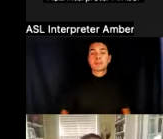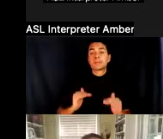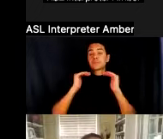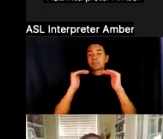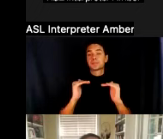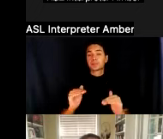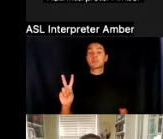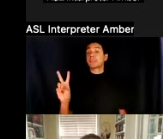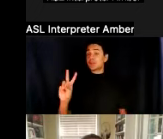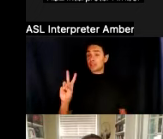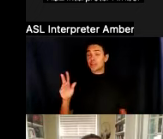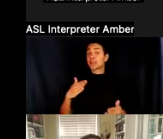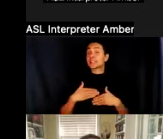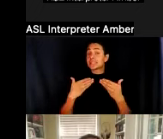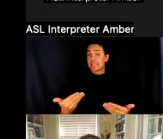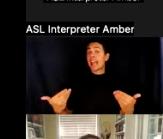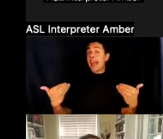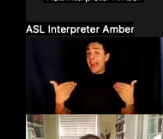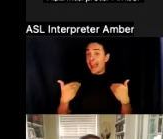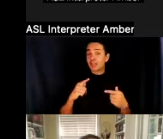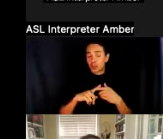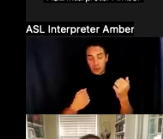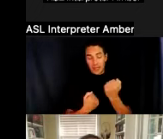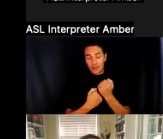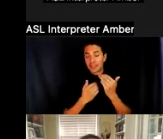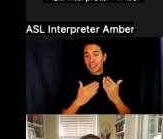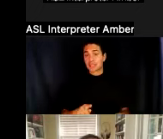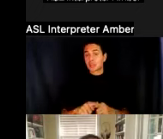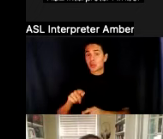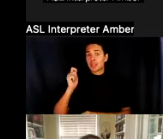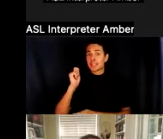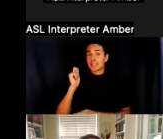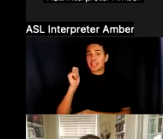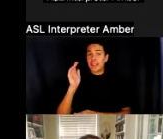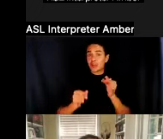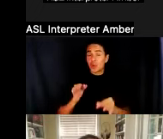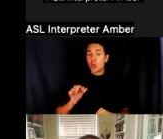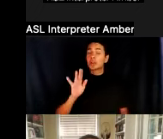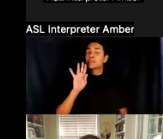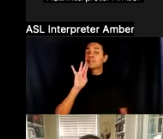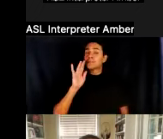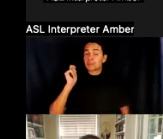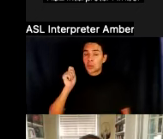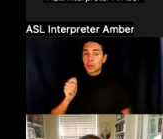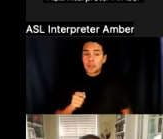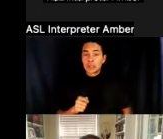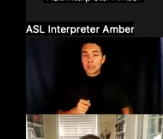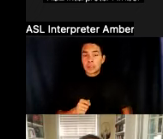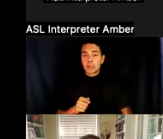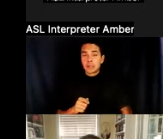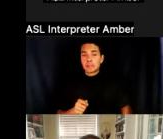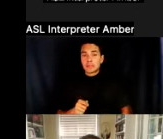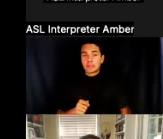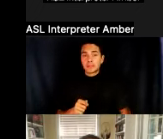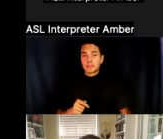victims consent to having advocates testify, some victims might want